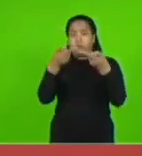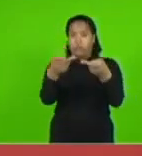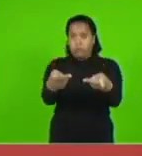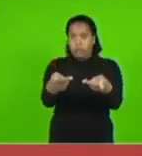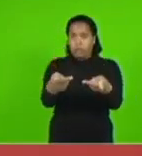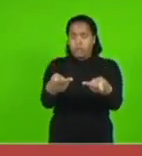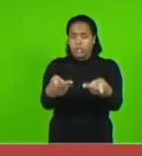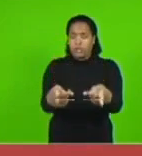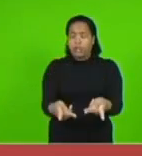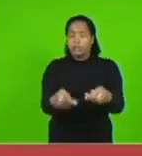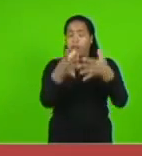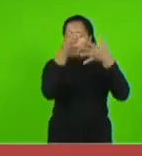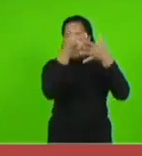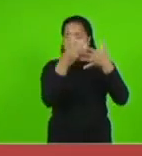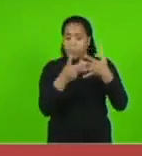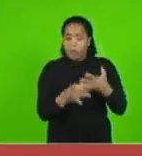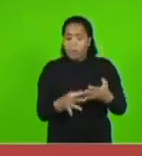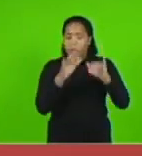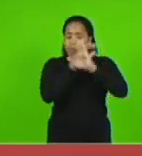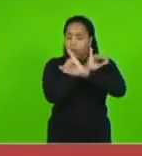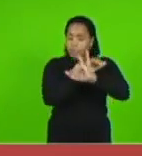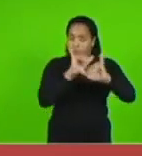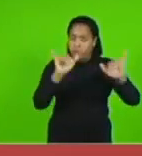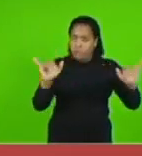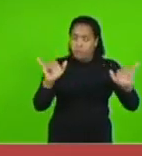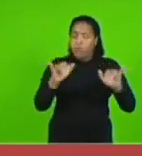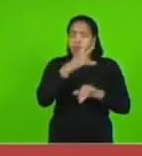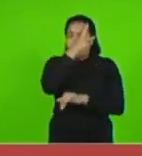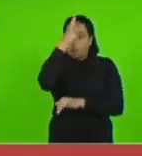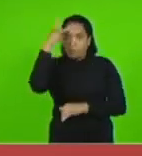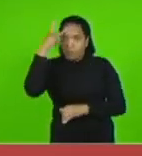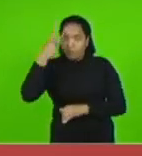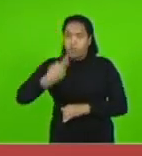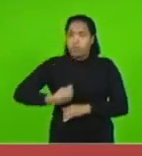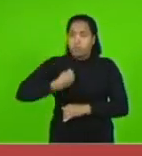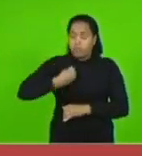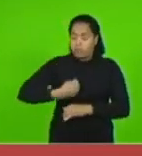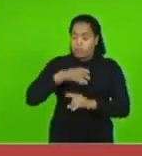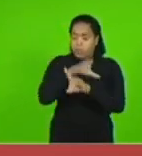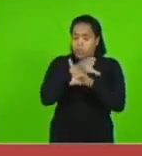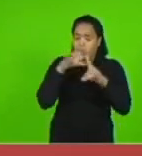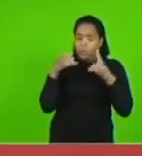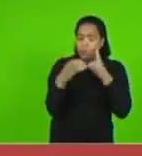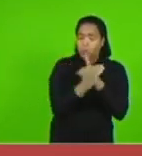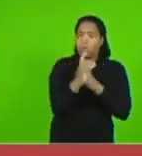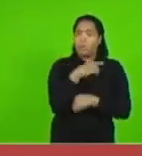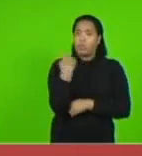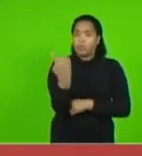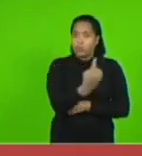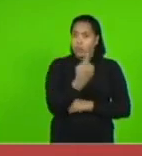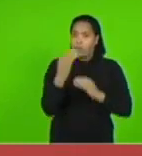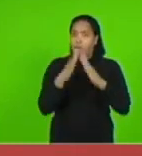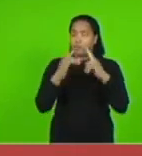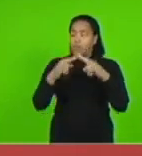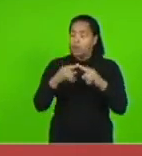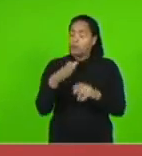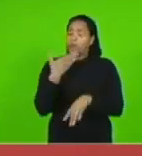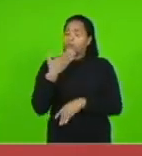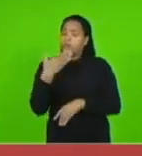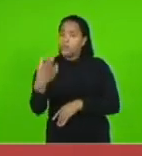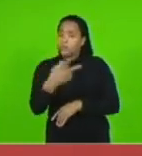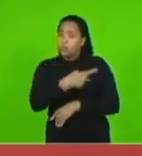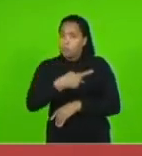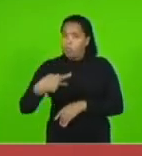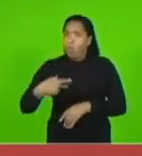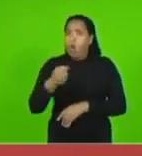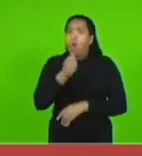big number of visitors that we have been receiving, and all of those who were present in the services.